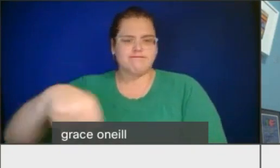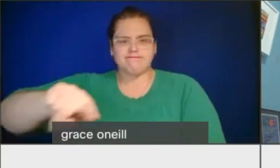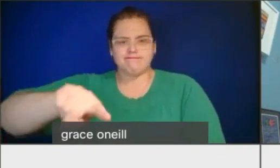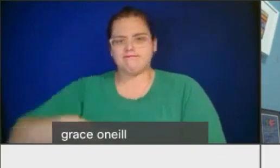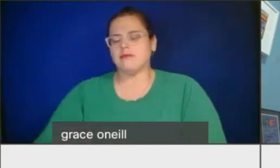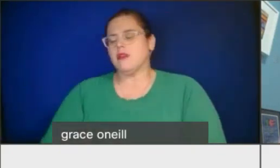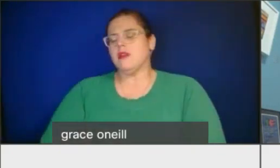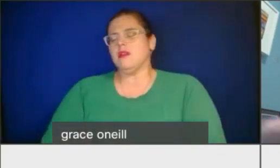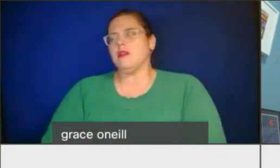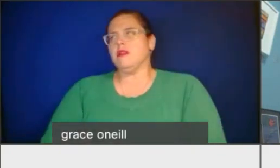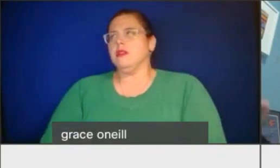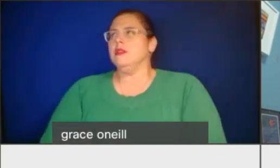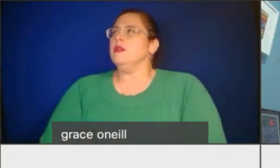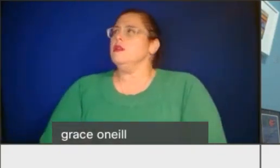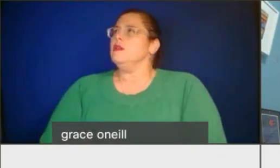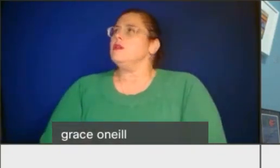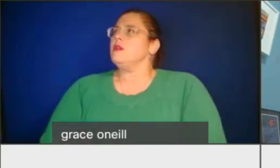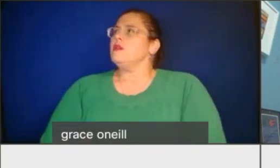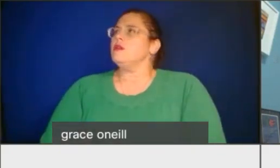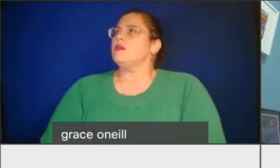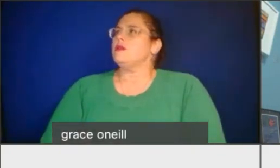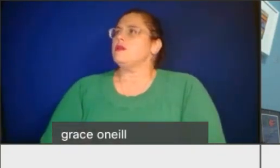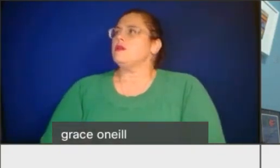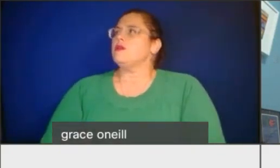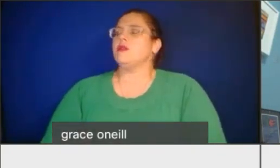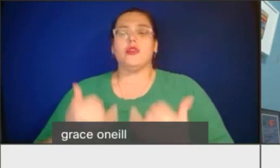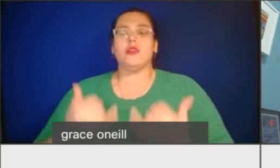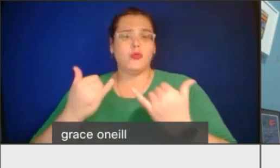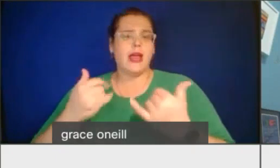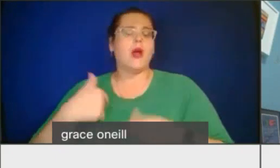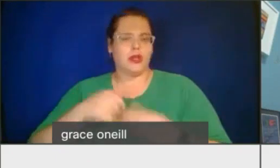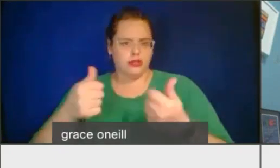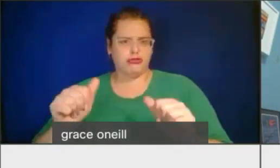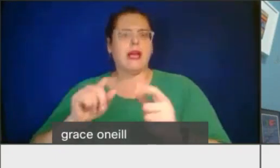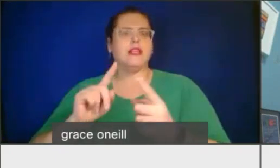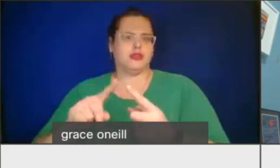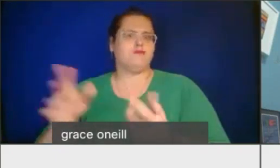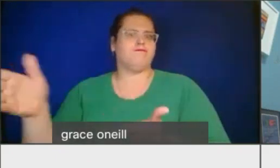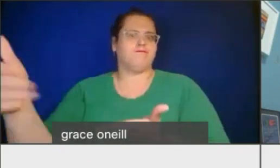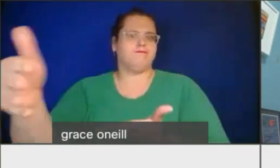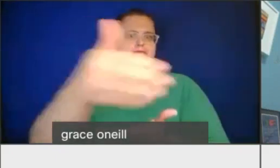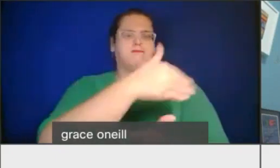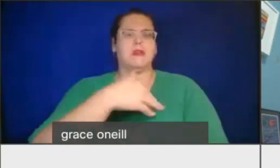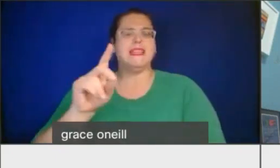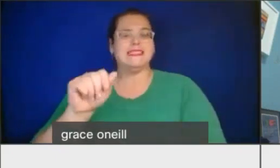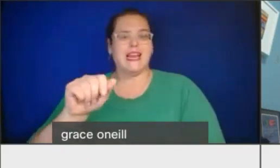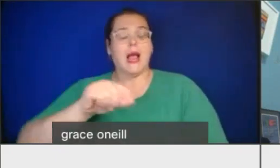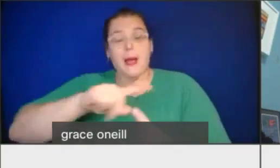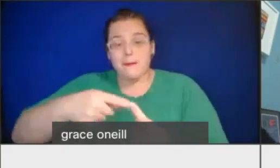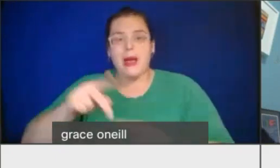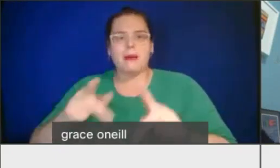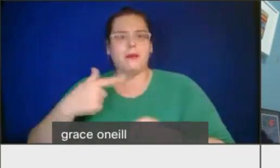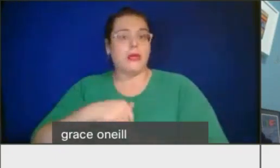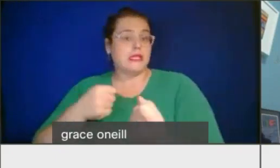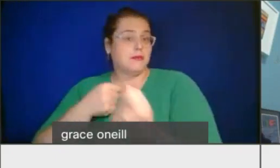about, I mean, we are certainly pressing right now to get the data regarding the people that we support, but I'm not